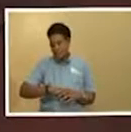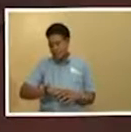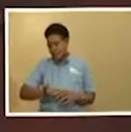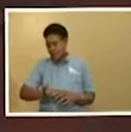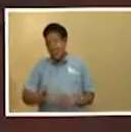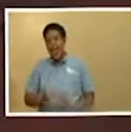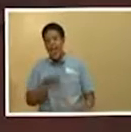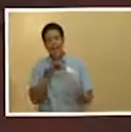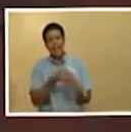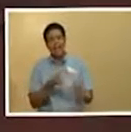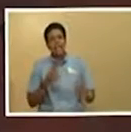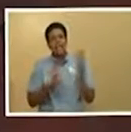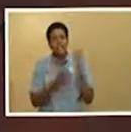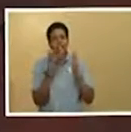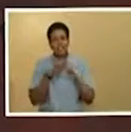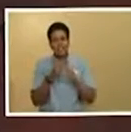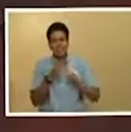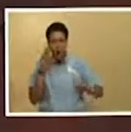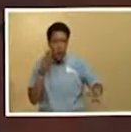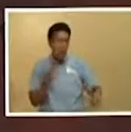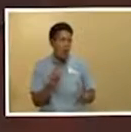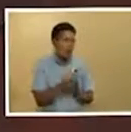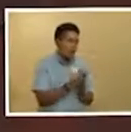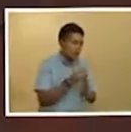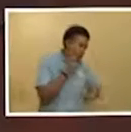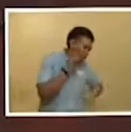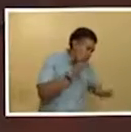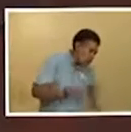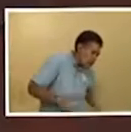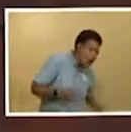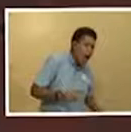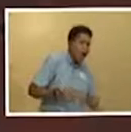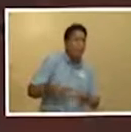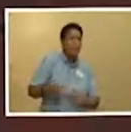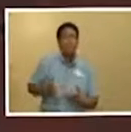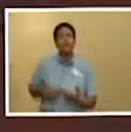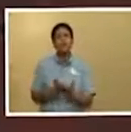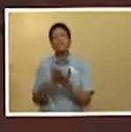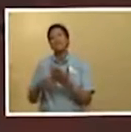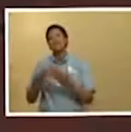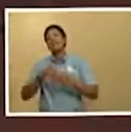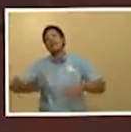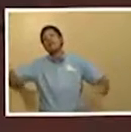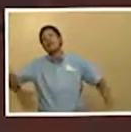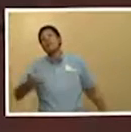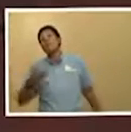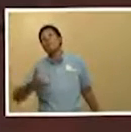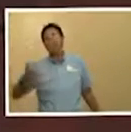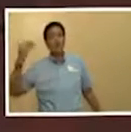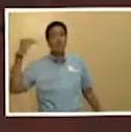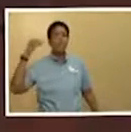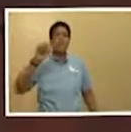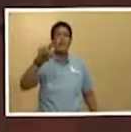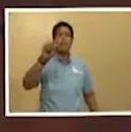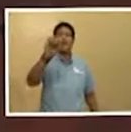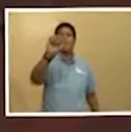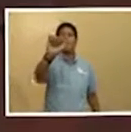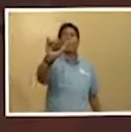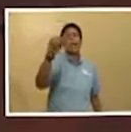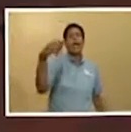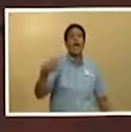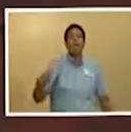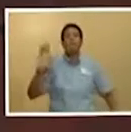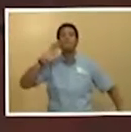the technical team, look at the bill so that when we debate it in Parliament, hopefully in April or May,